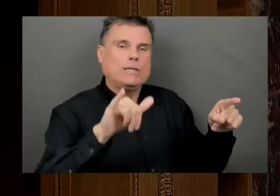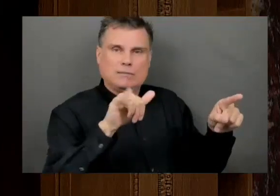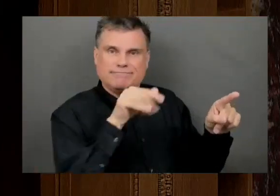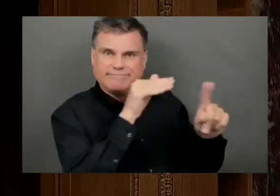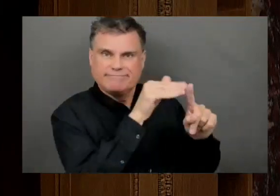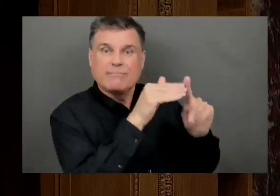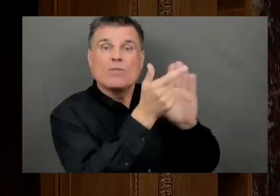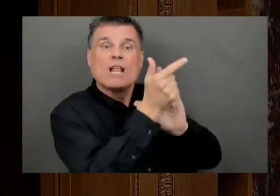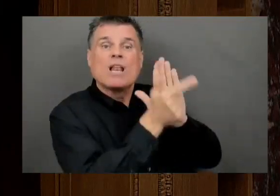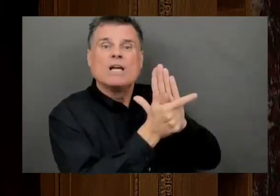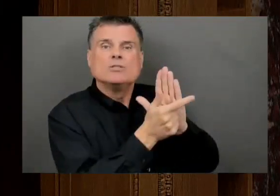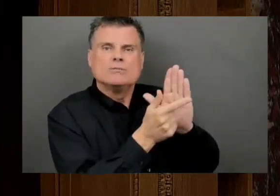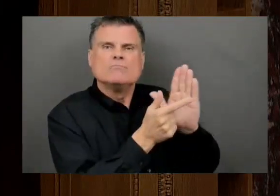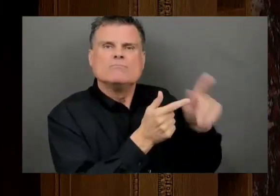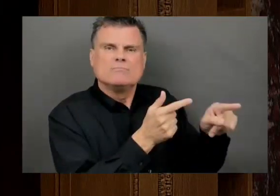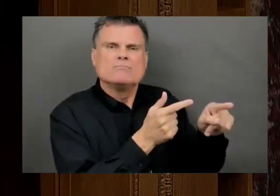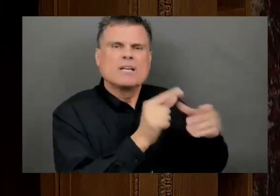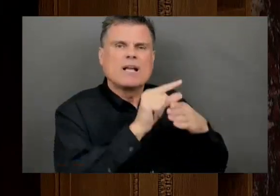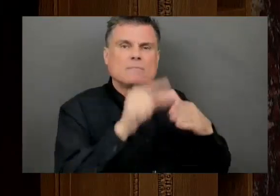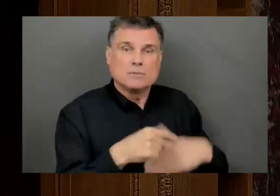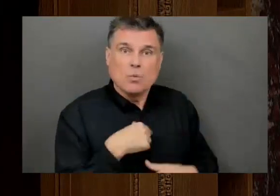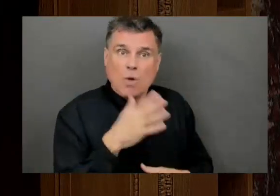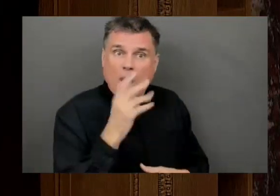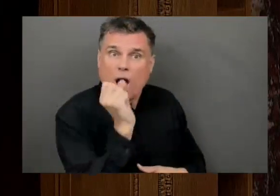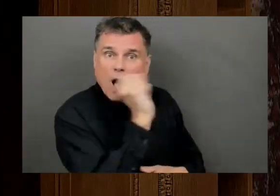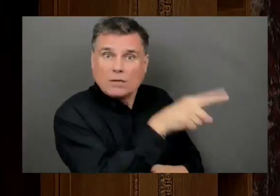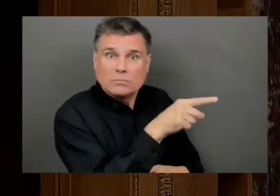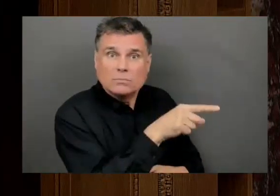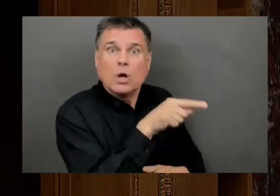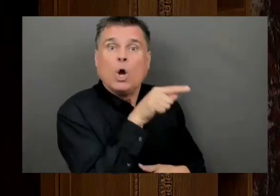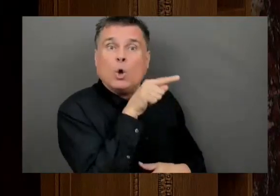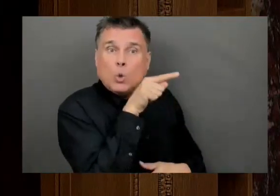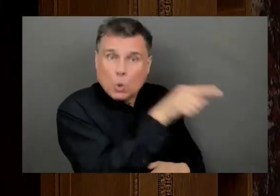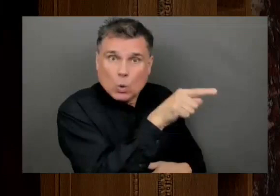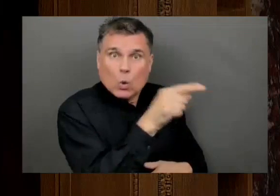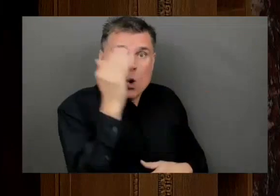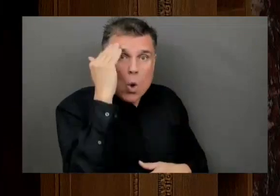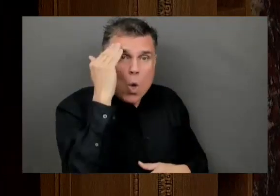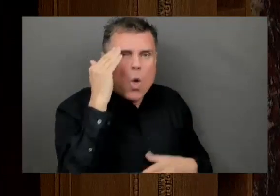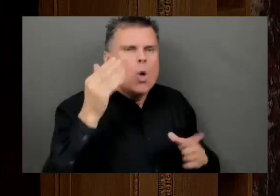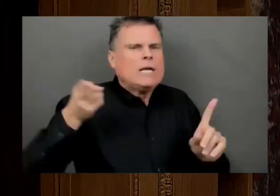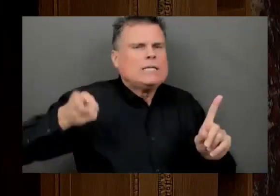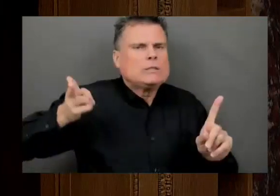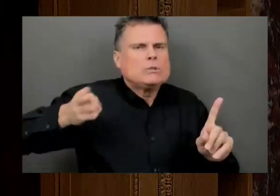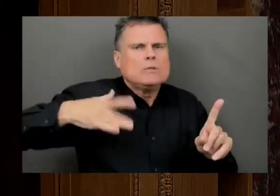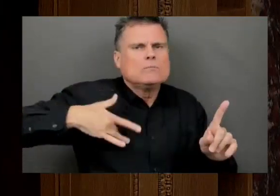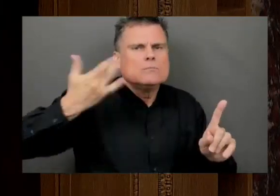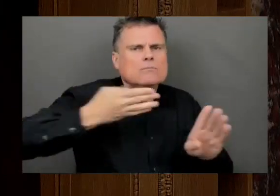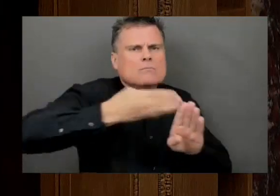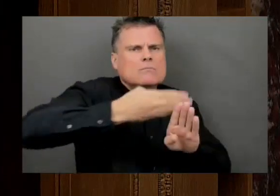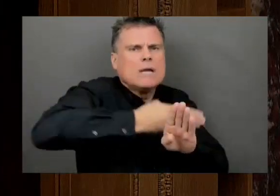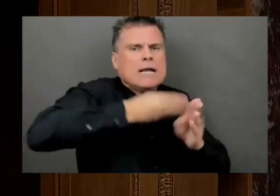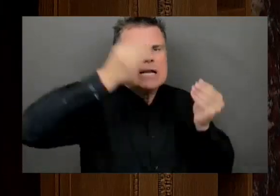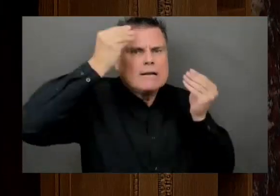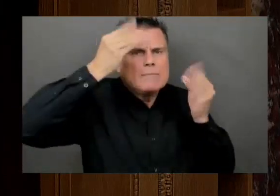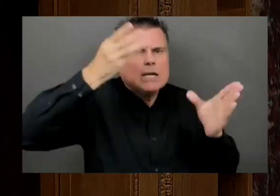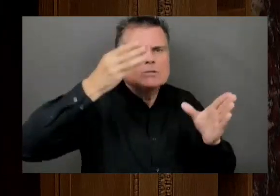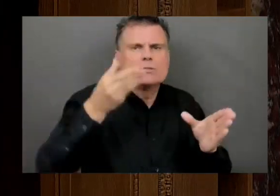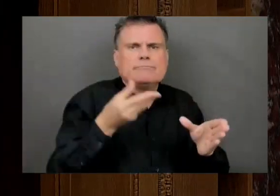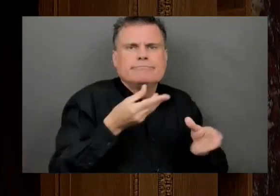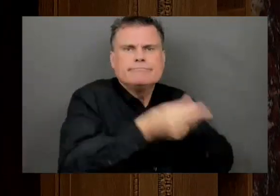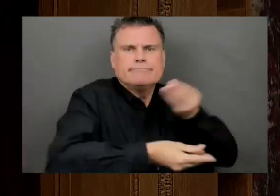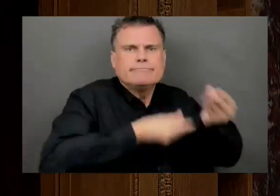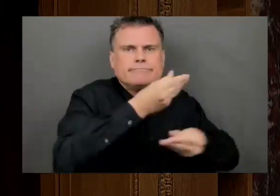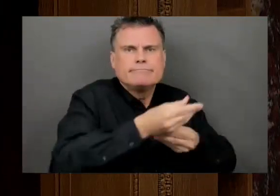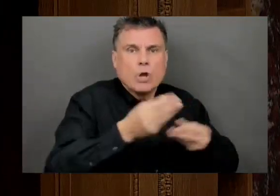what she knows, having heard what we have all heard about what has taken place here, the